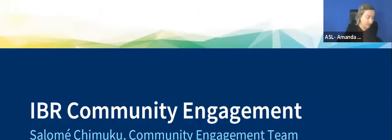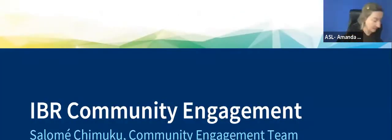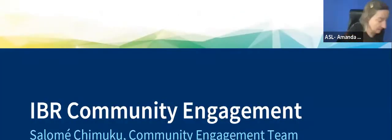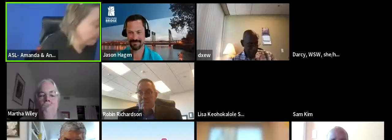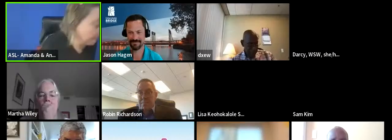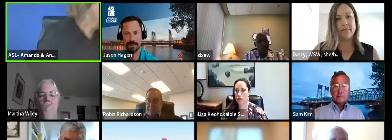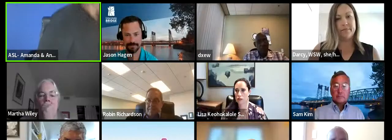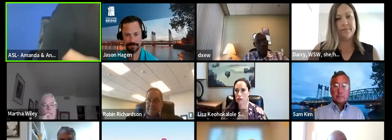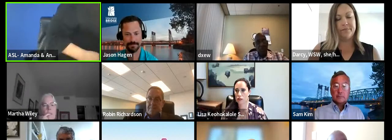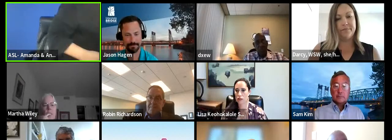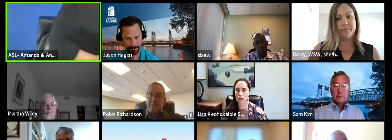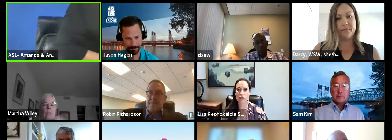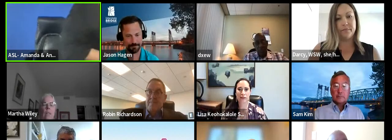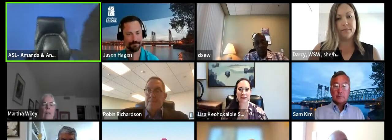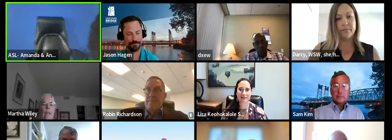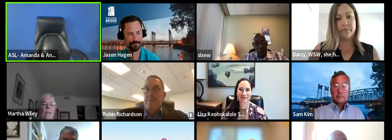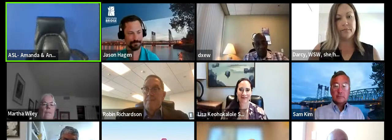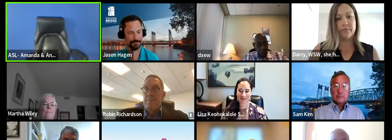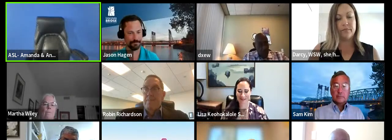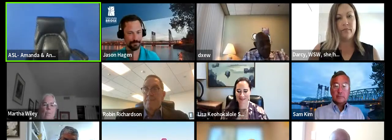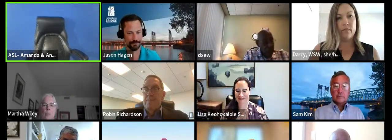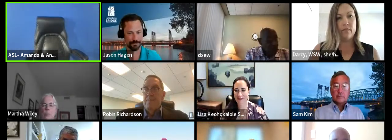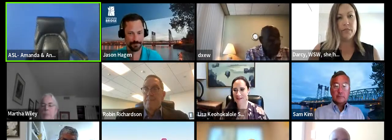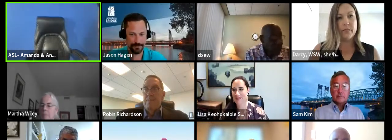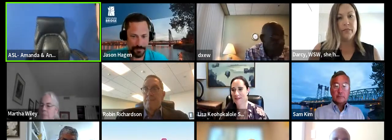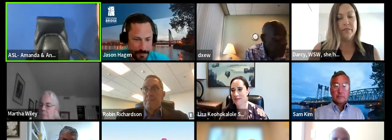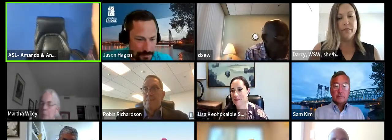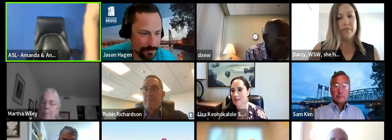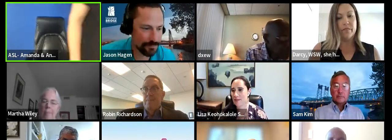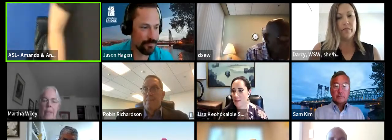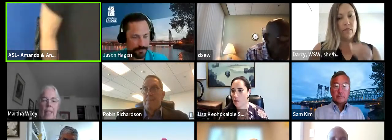So with that, I'll take any questions that the